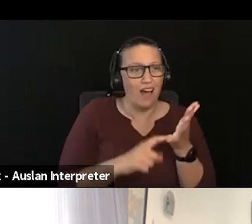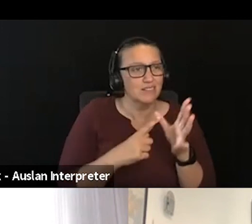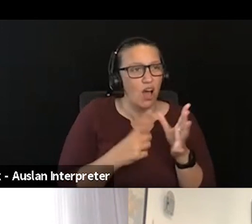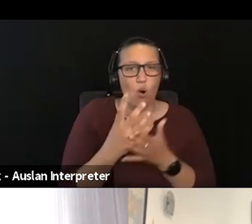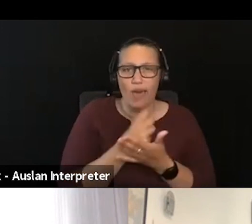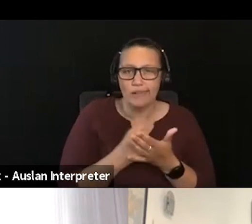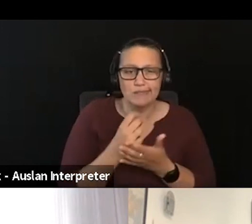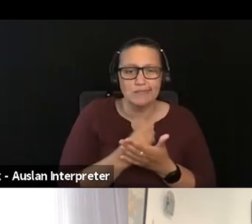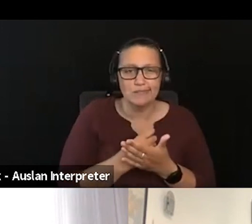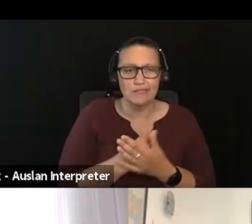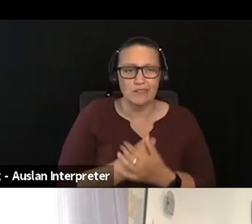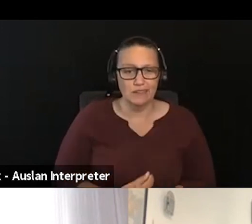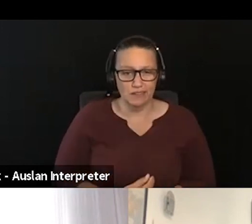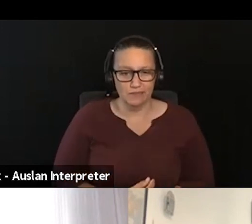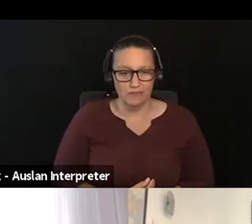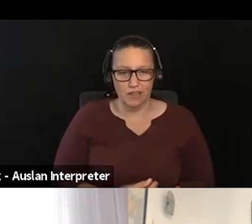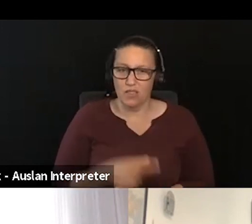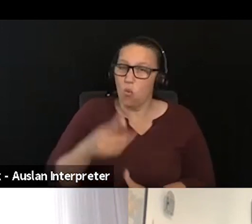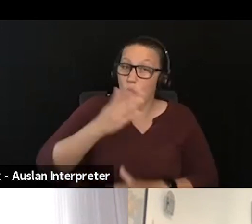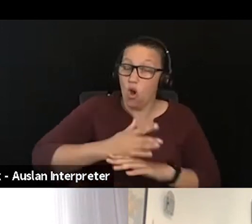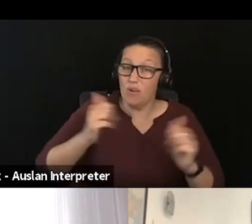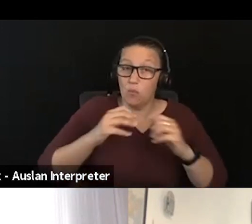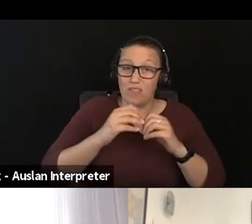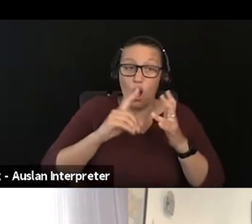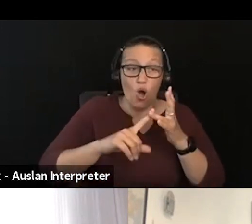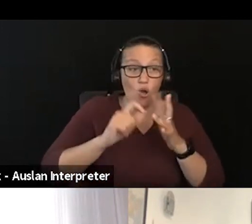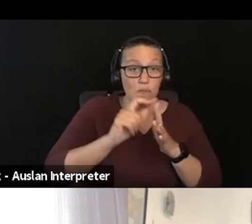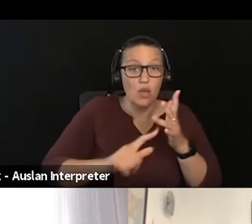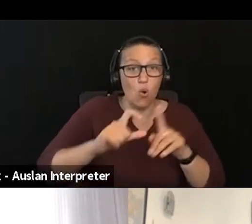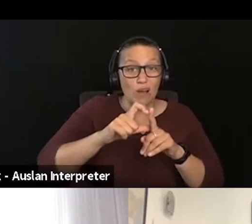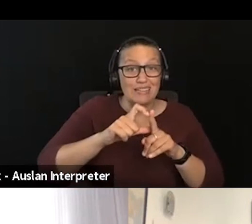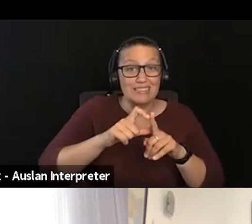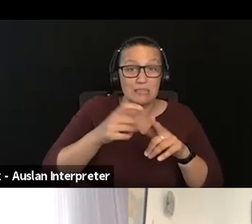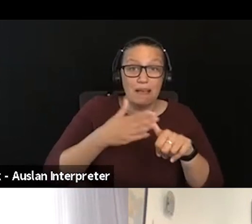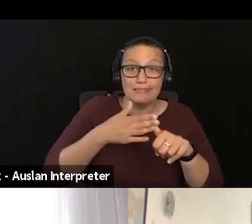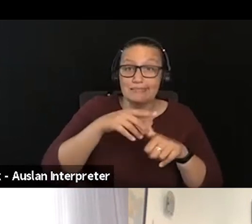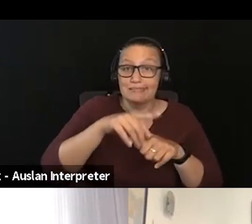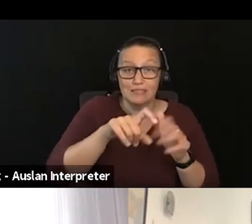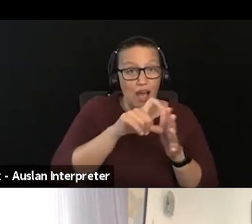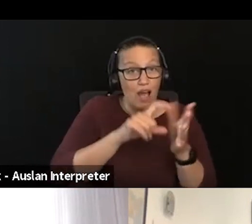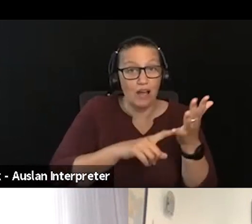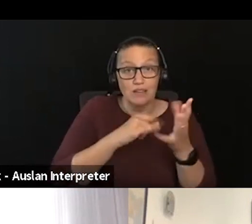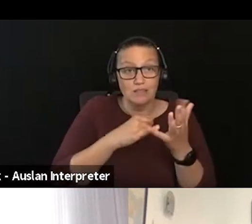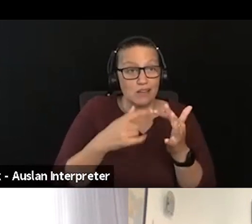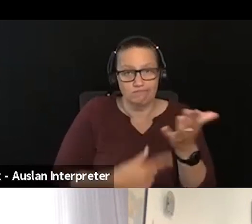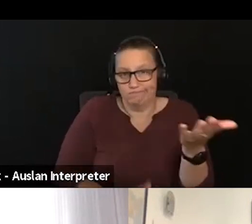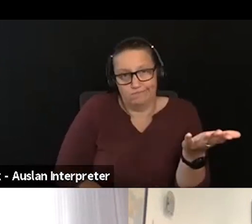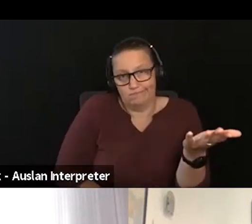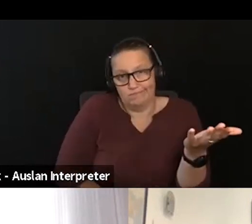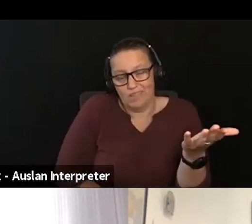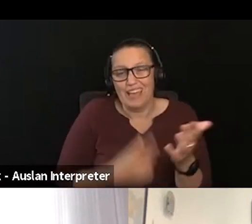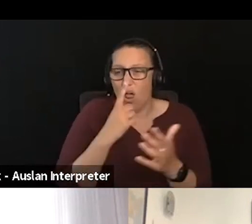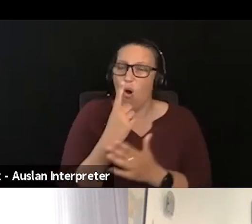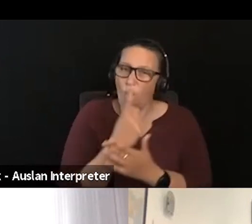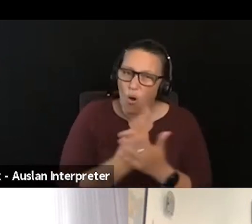with some of the work that we've done with that, the opioid dependence data set, there is only so much you can do, I guess, when you are using routinely collected